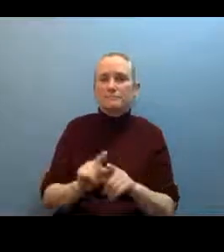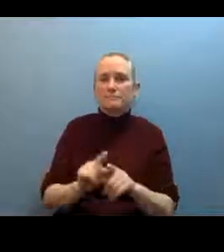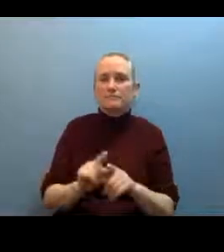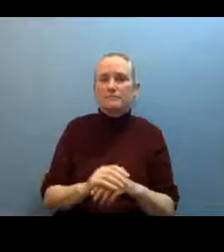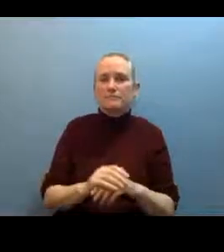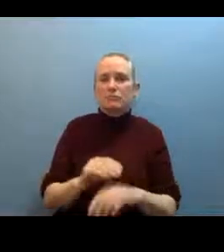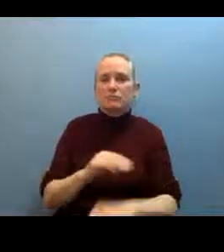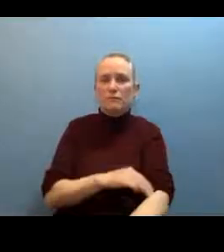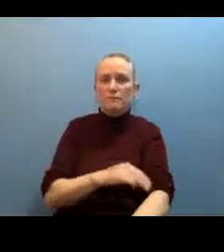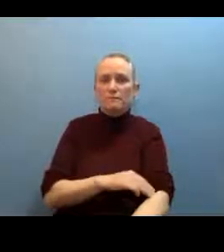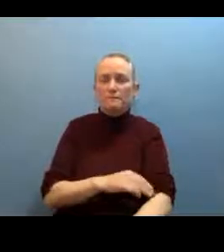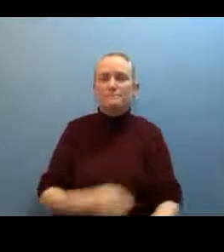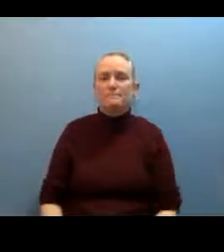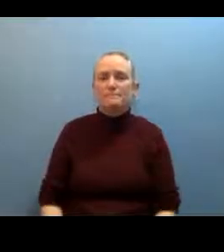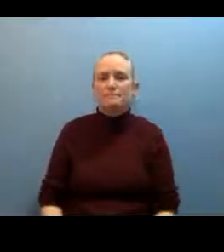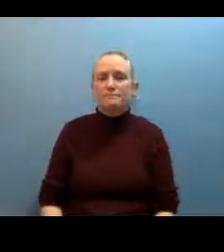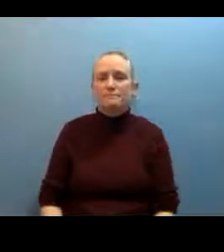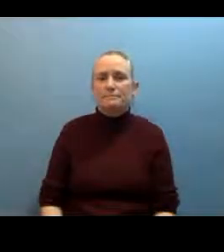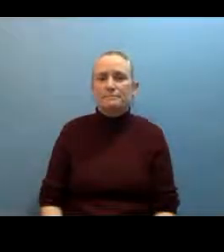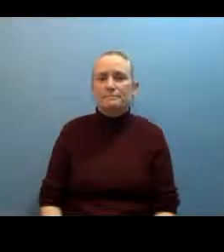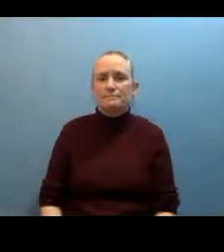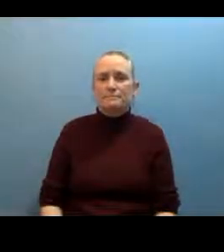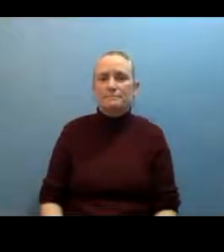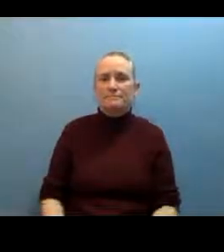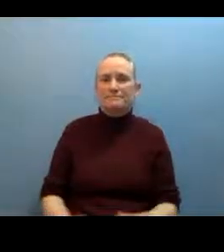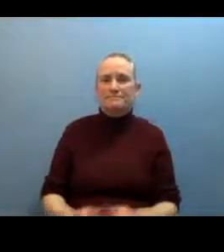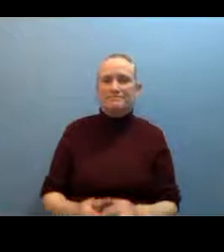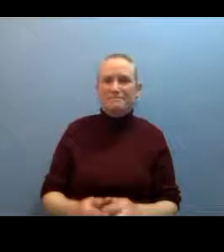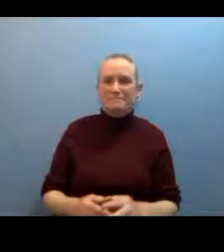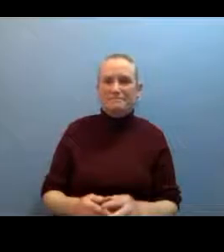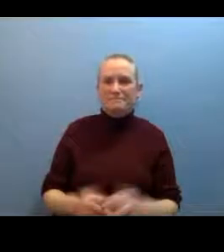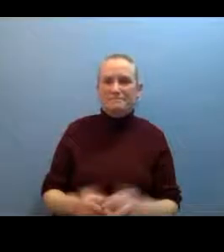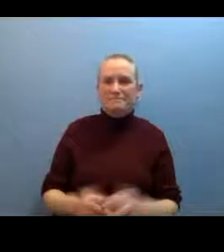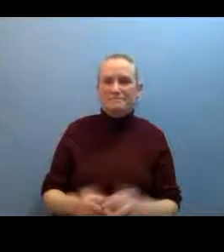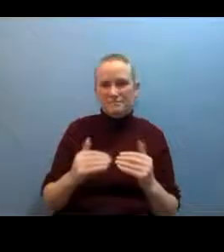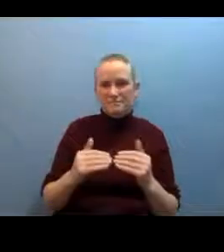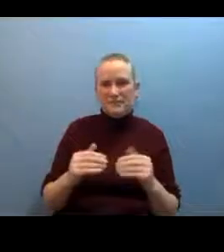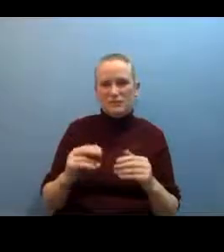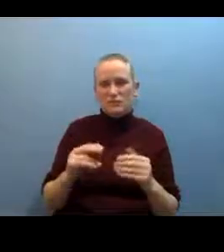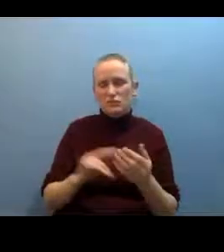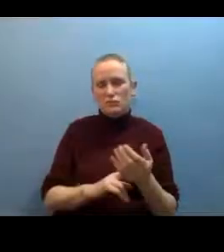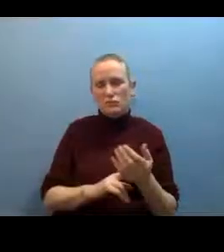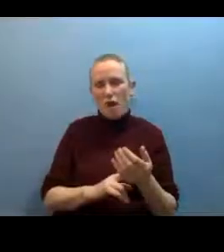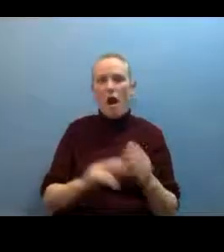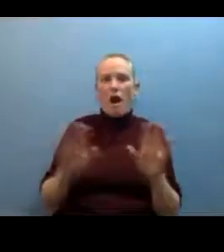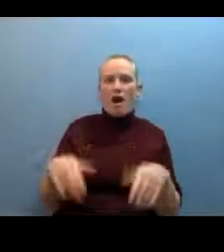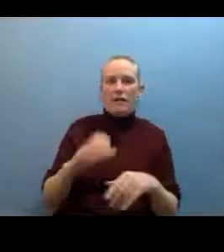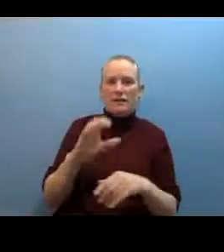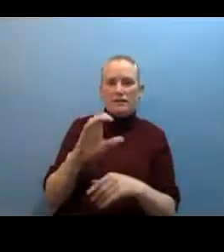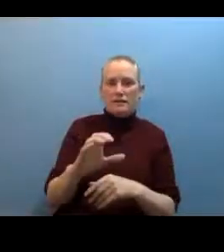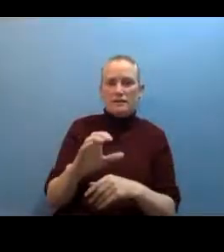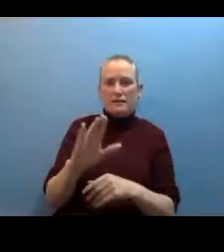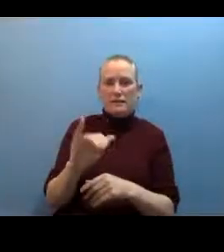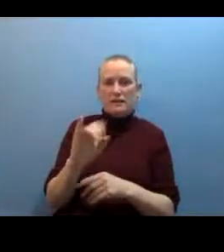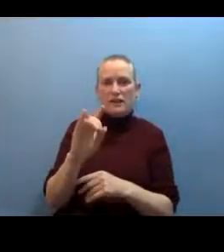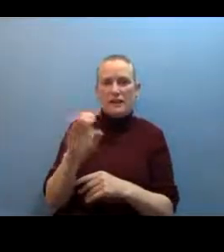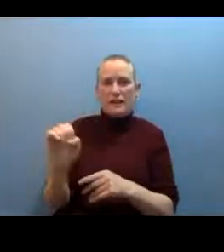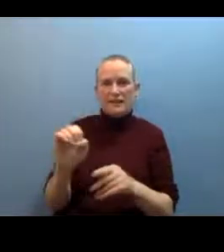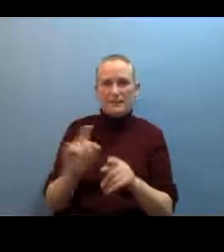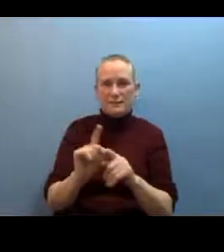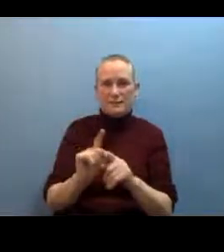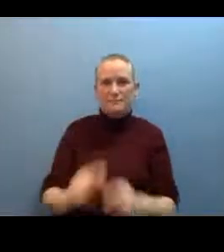helpful. And not using cliches. We can fall into that trap of cliches.